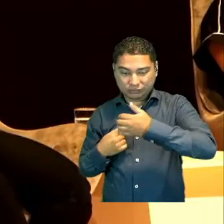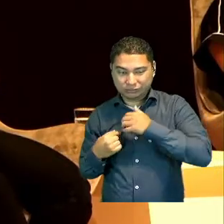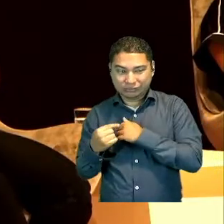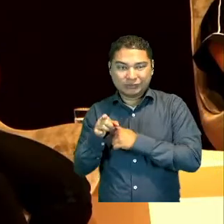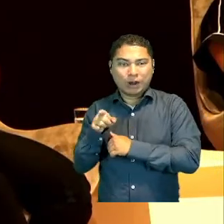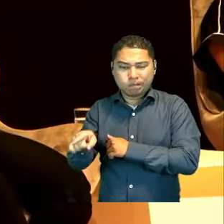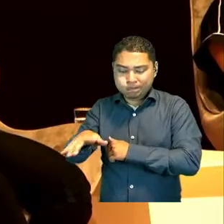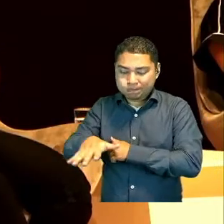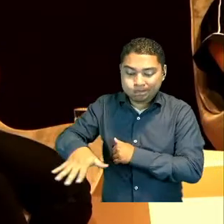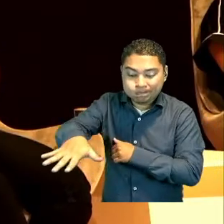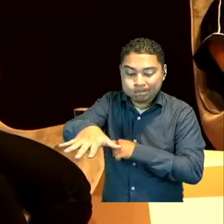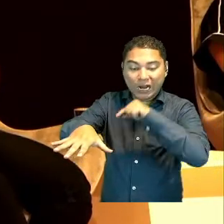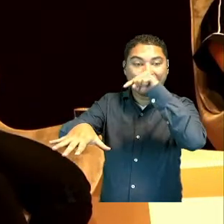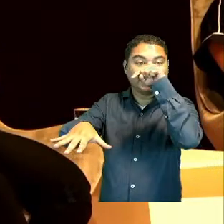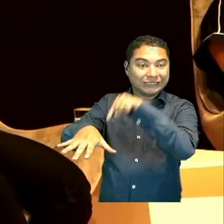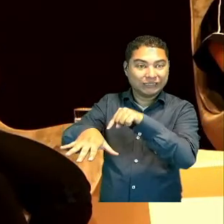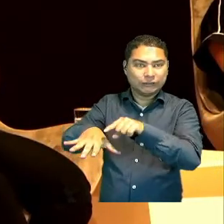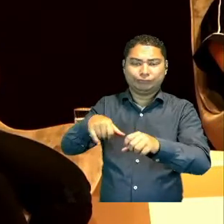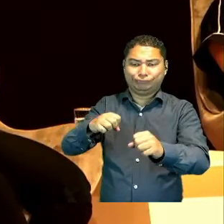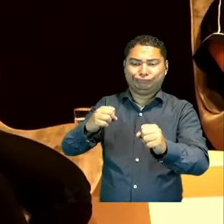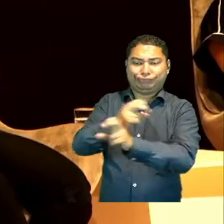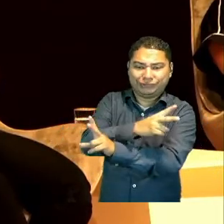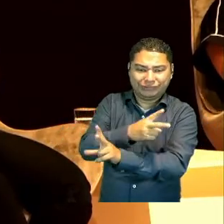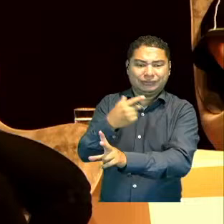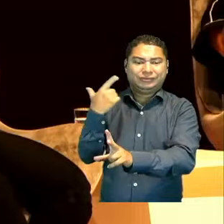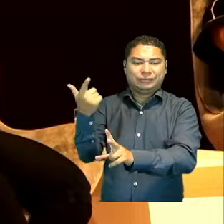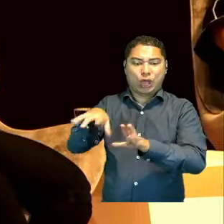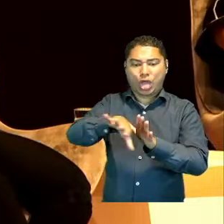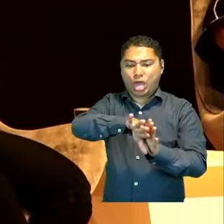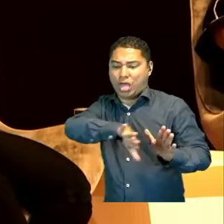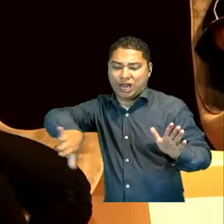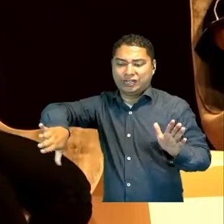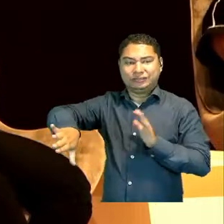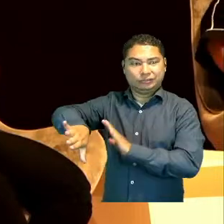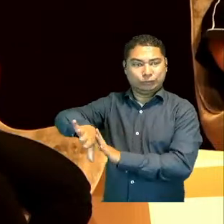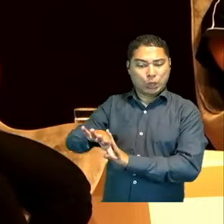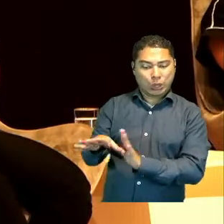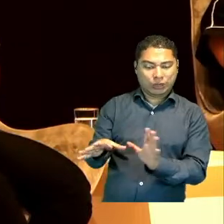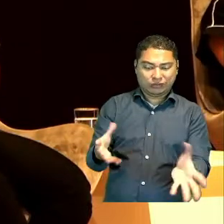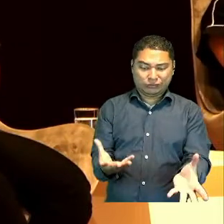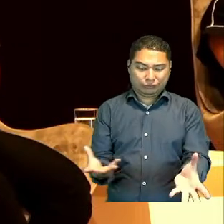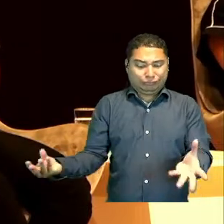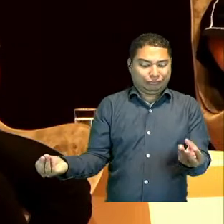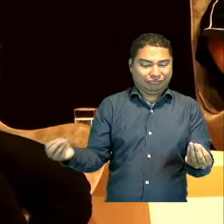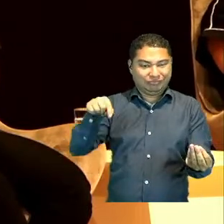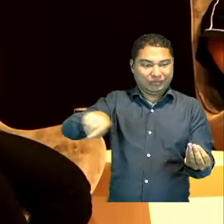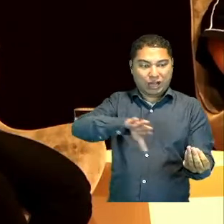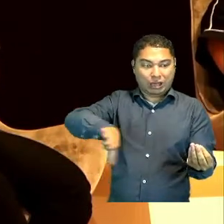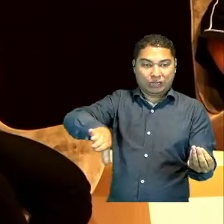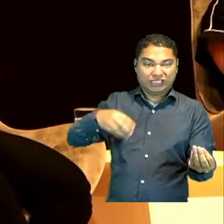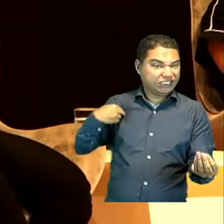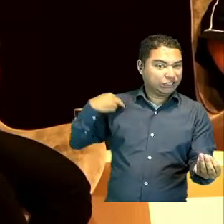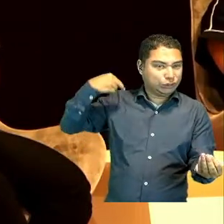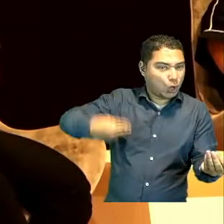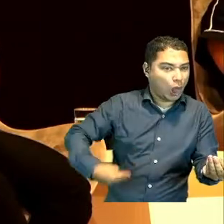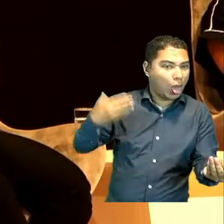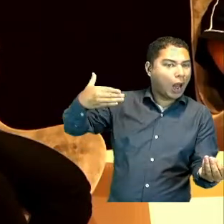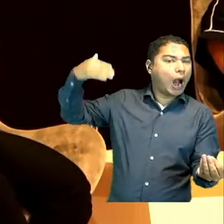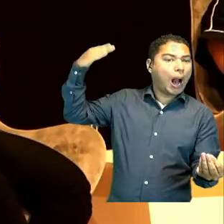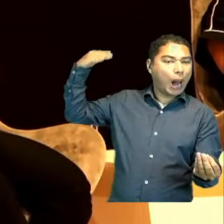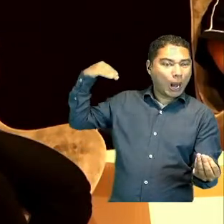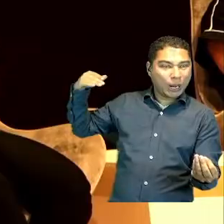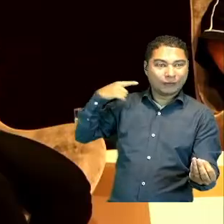eastern side of Cali City, under violence and marginalized area of Cali,